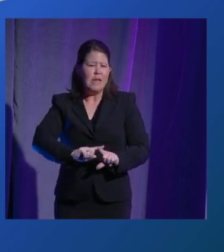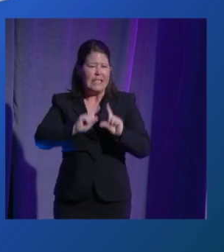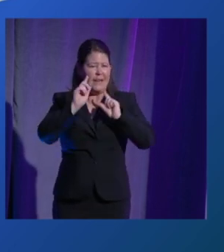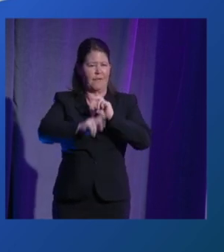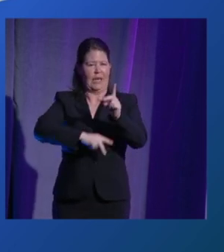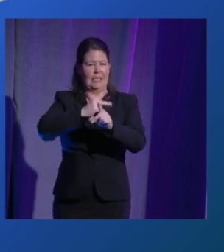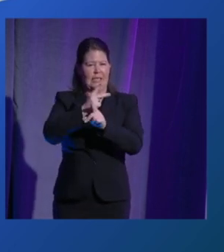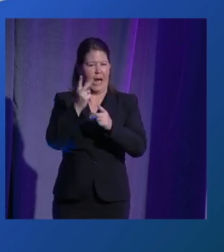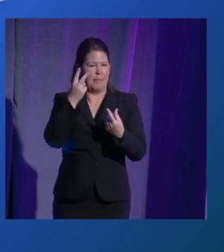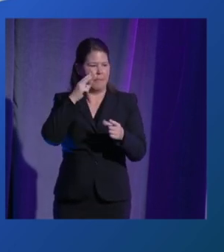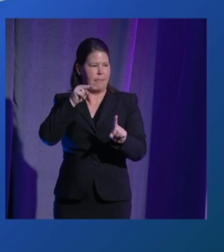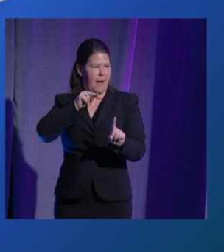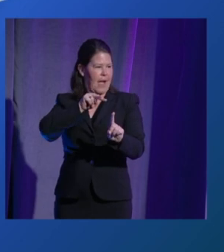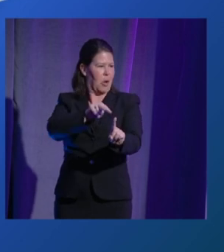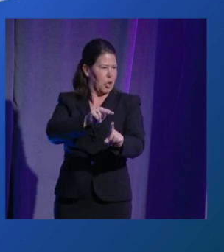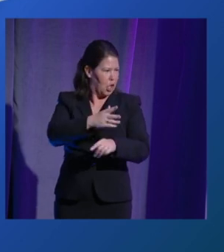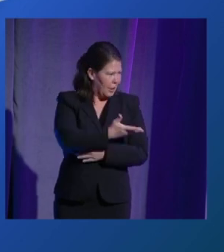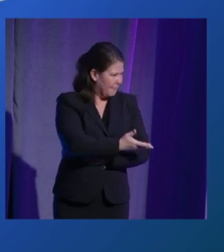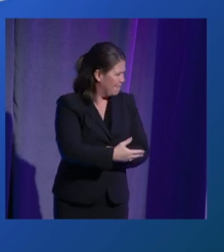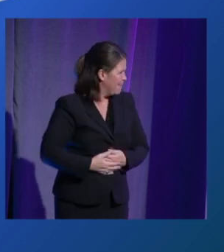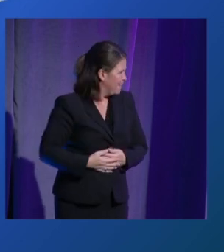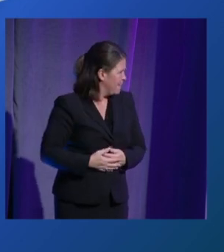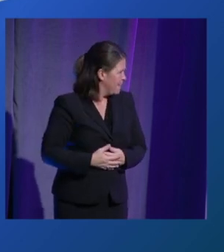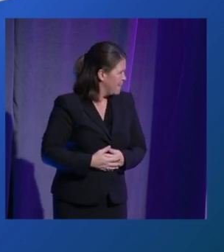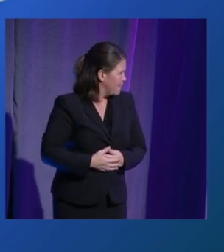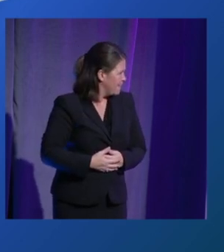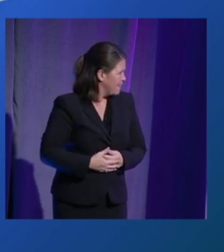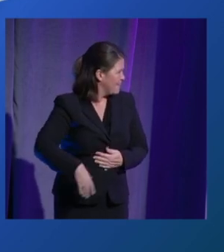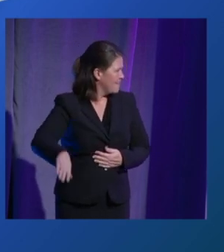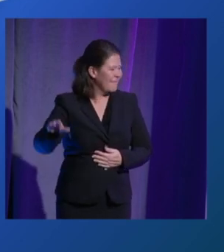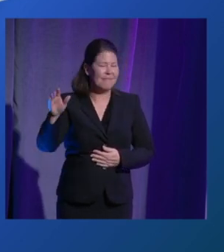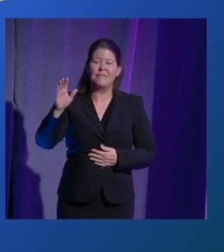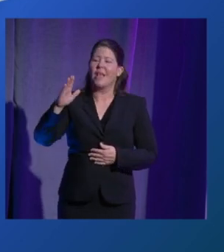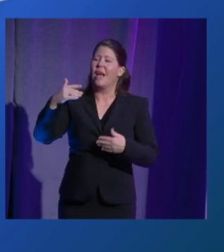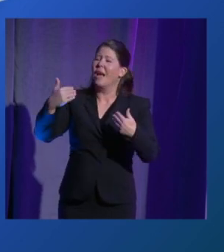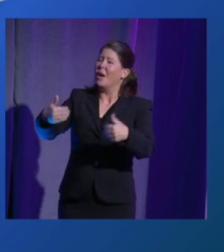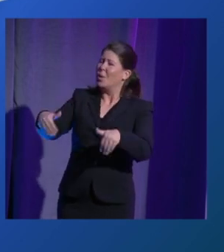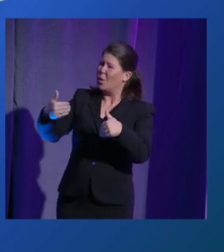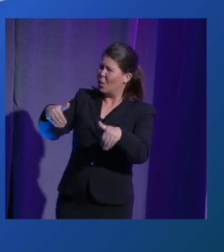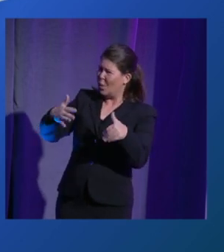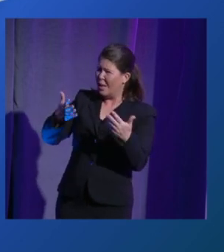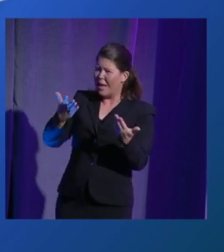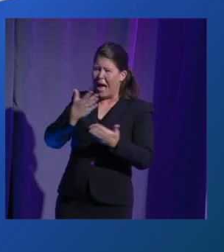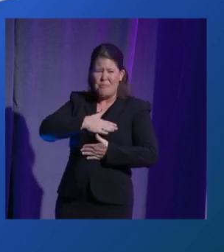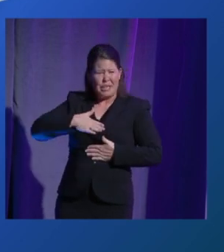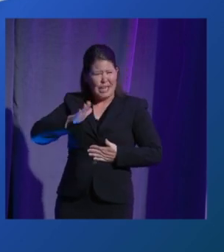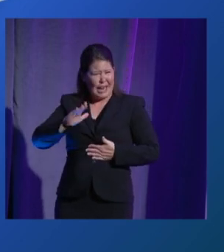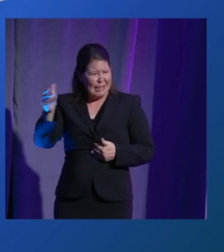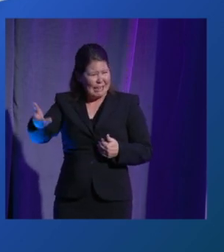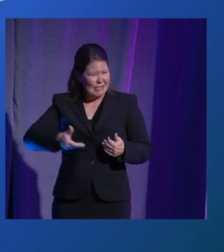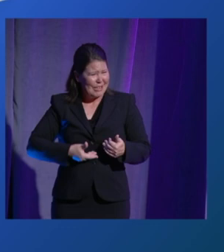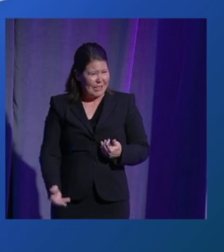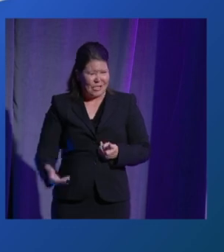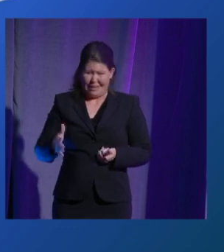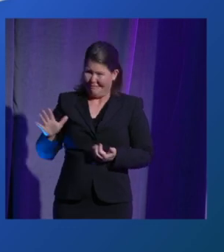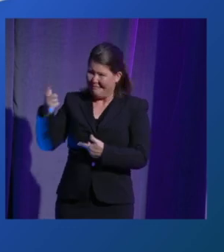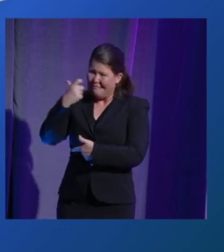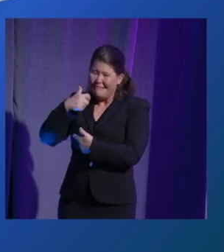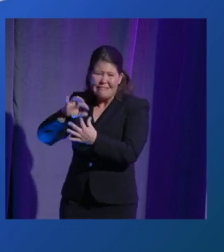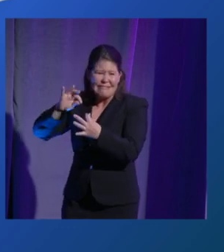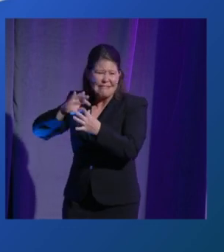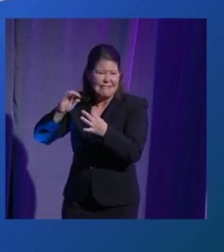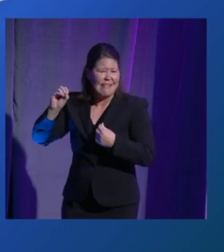award I appreciate I appreciate the introduction it is a hard act to follow uh that description of the work going on at